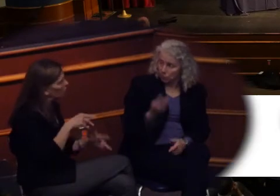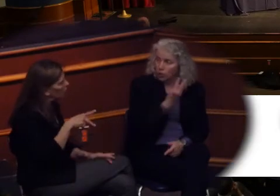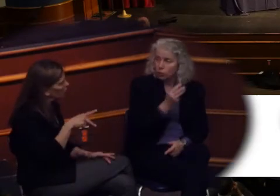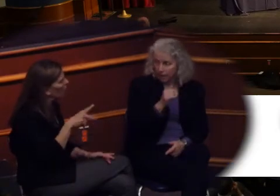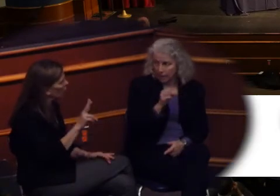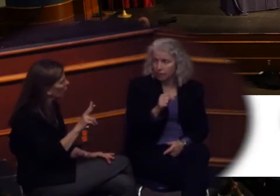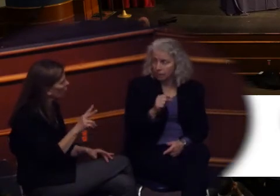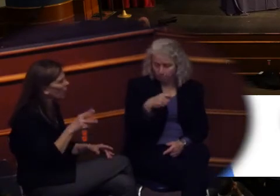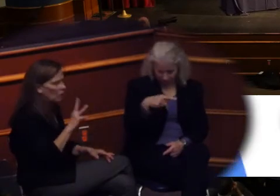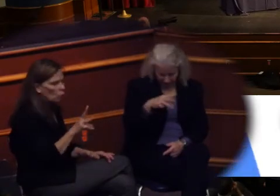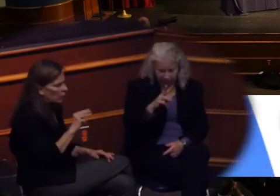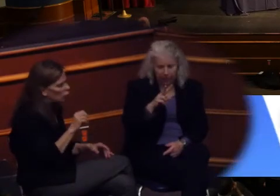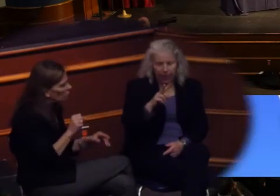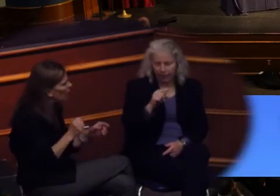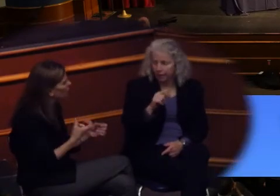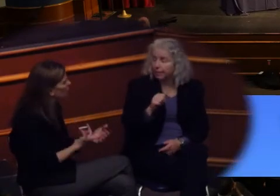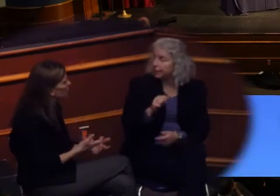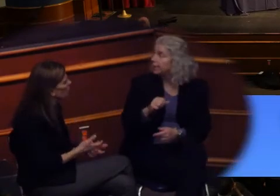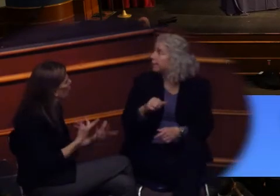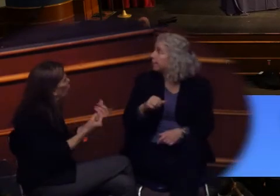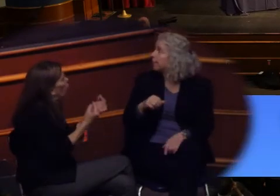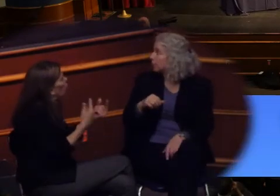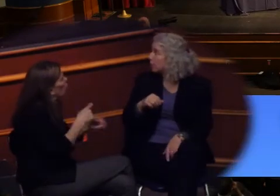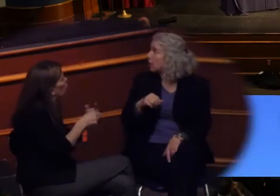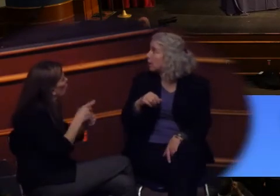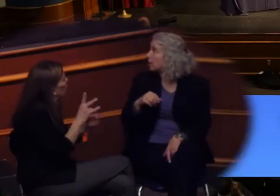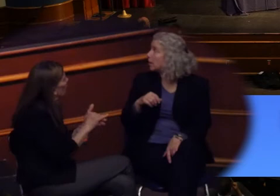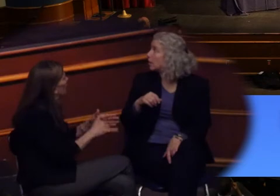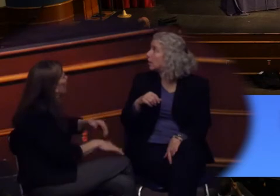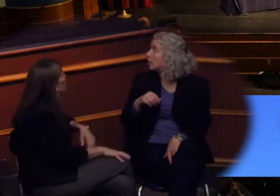And that's directed to all candidates, please.